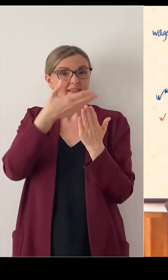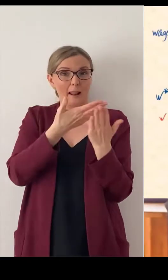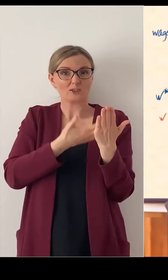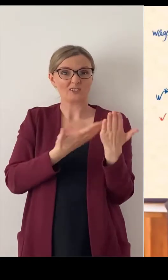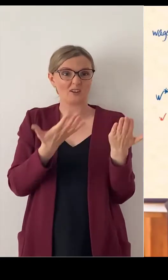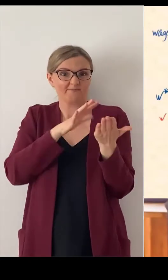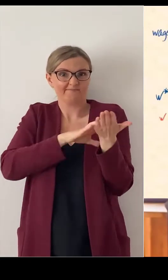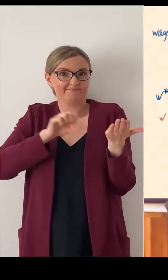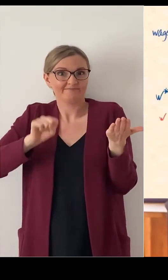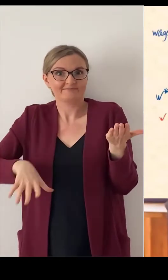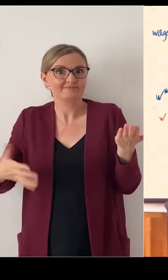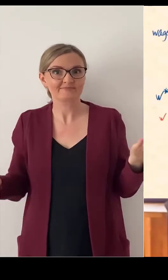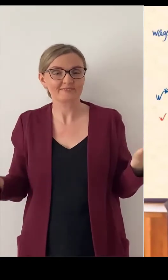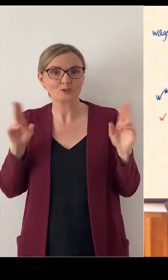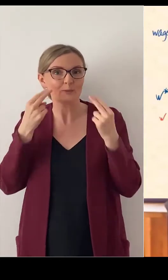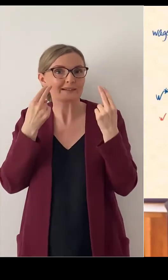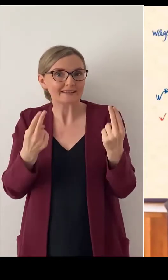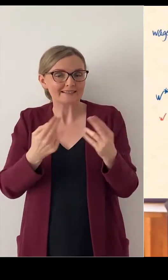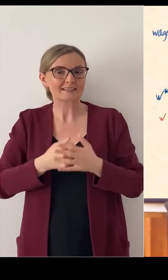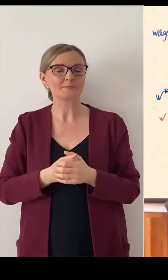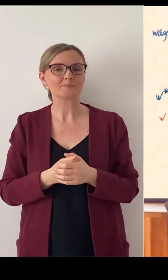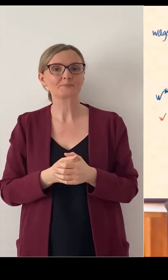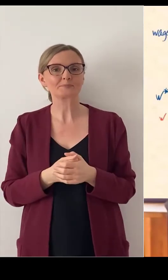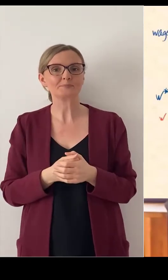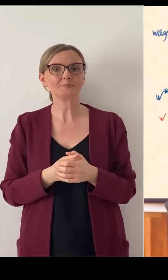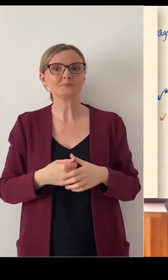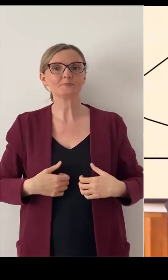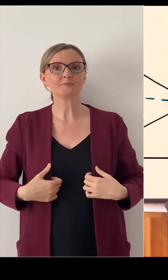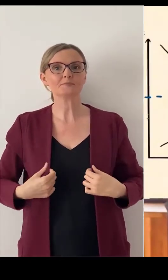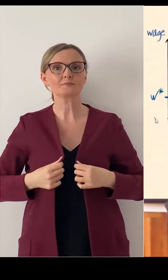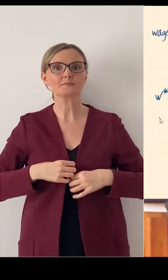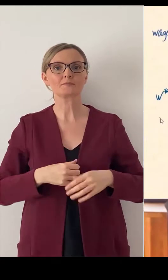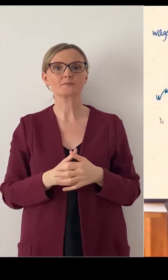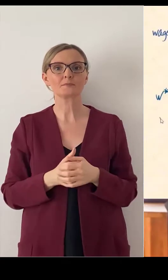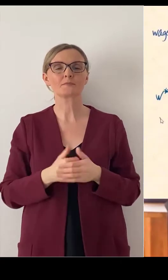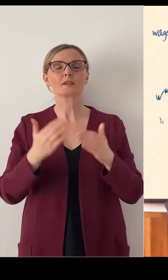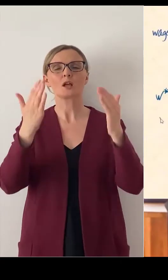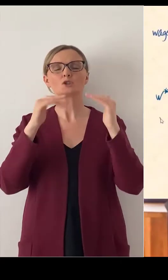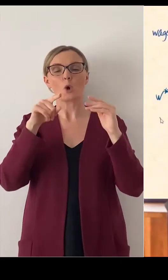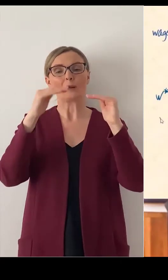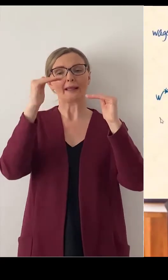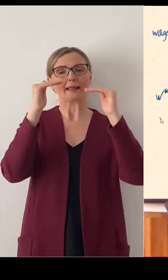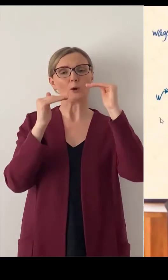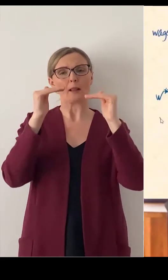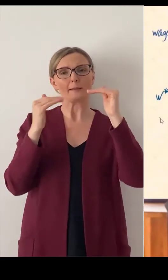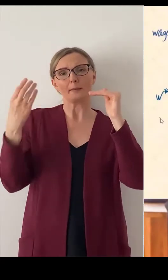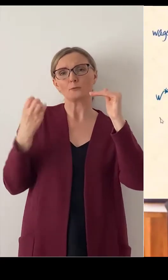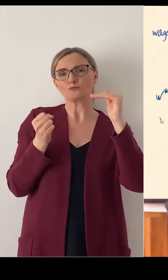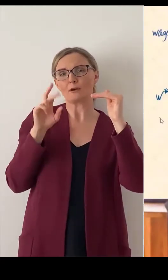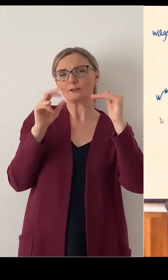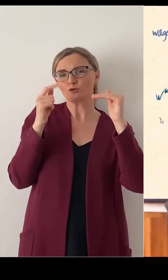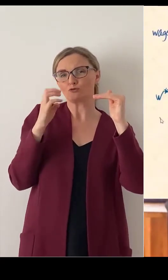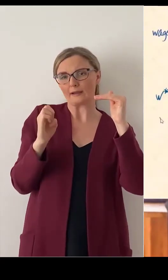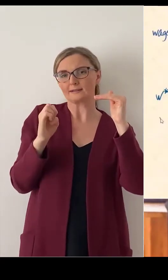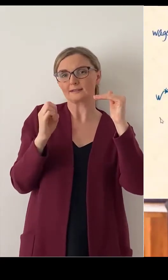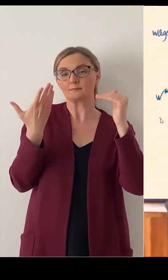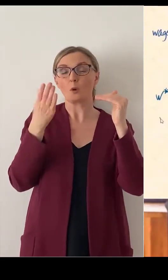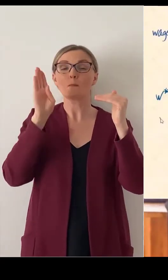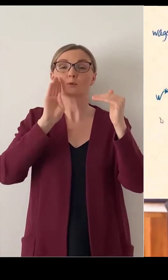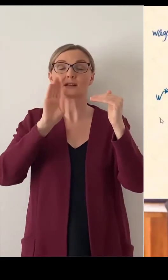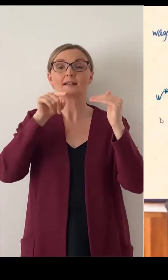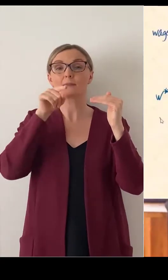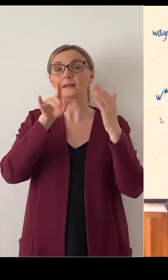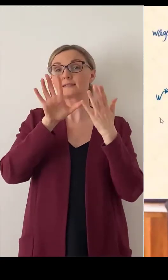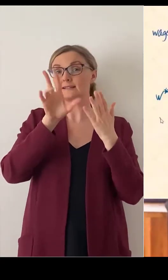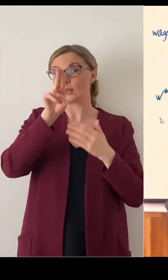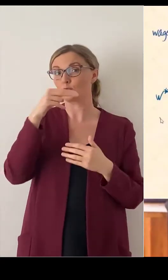trash. Let's talk about the equilibrium wage rate some more. Let's say it's 10 euro per hour.